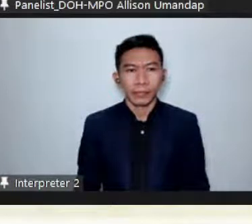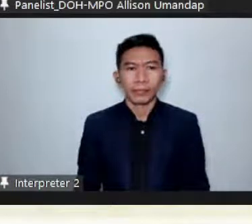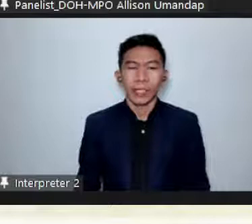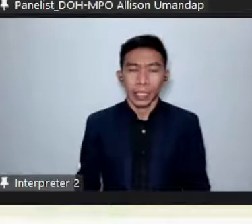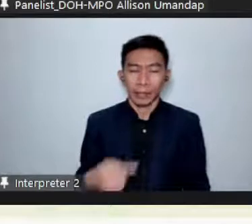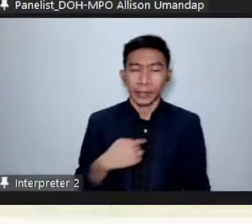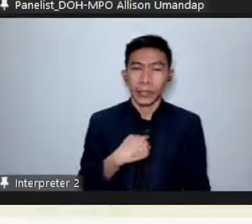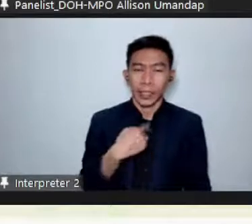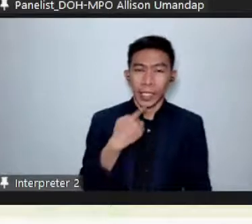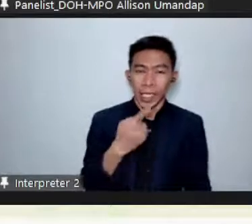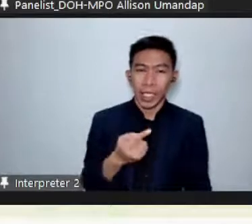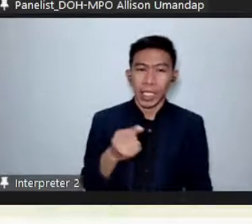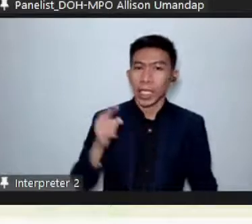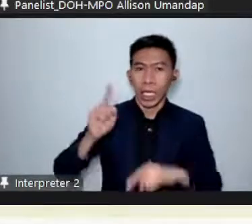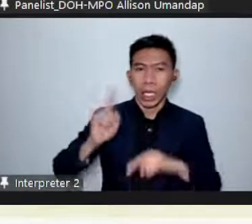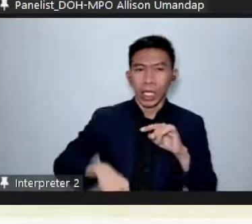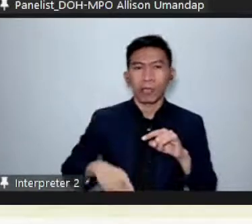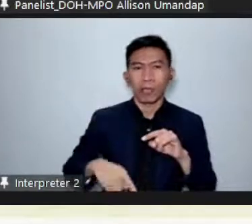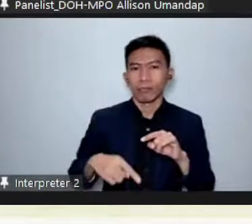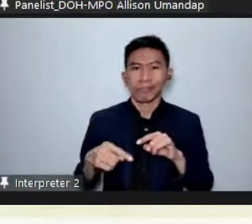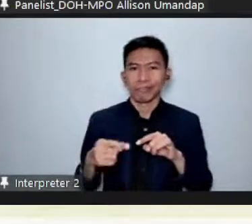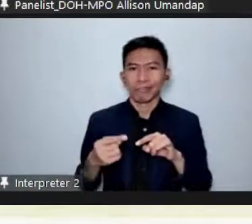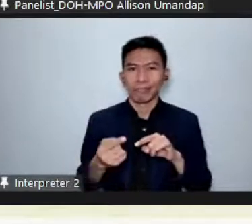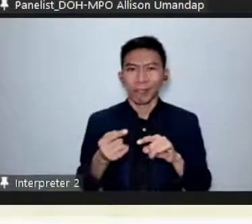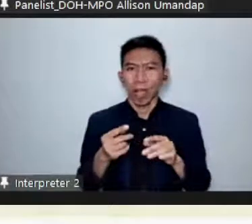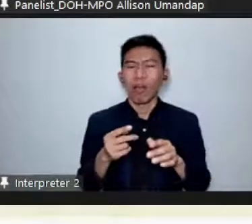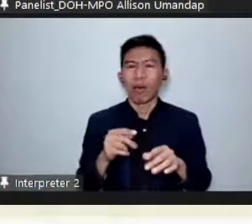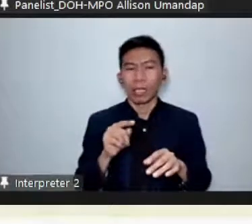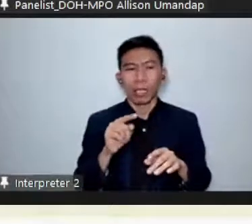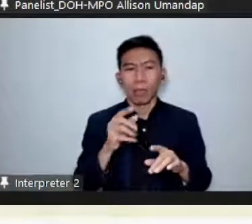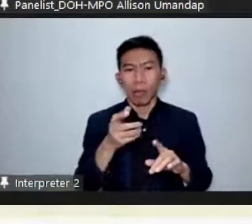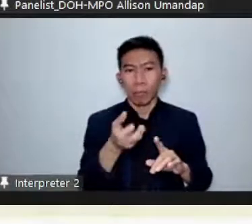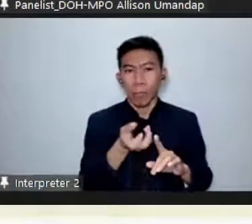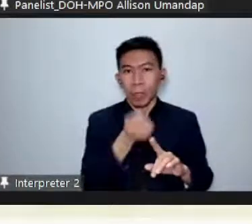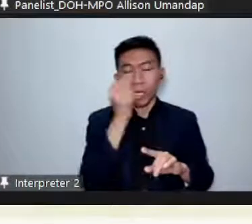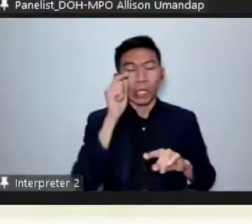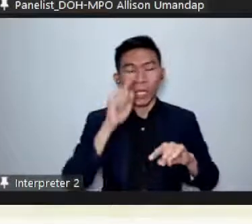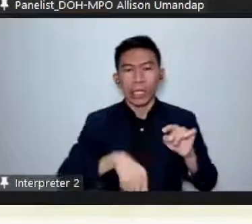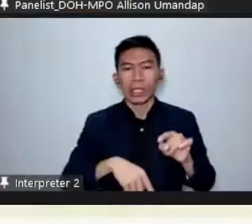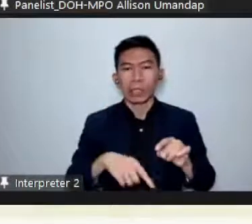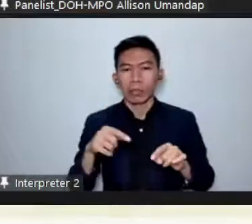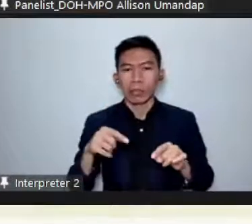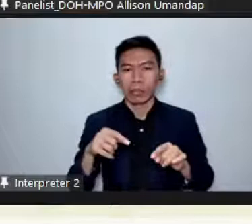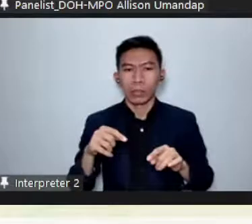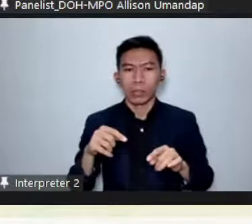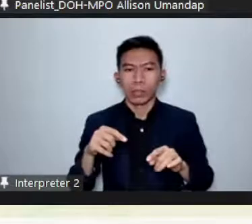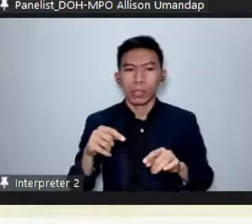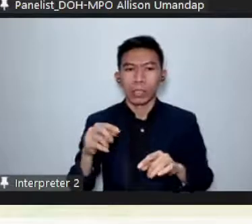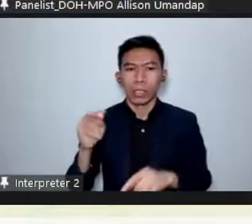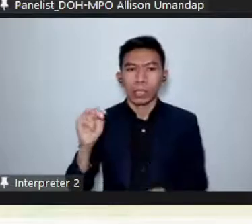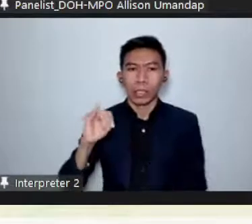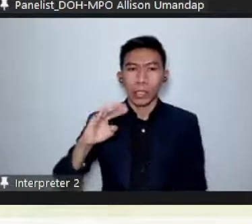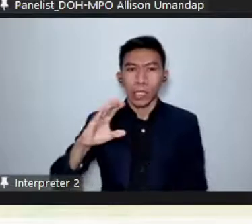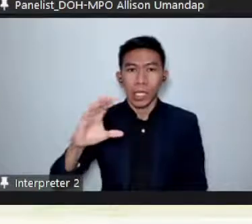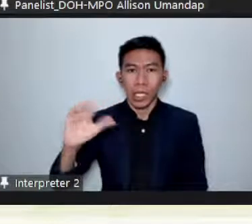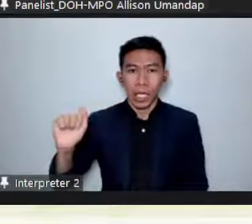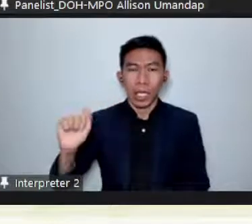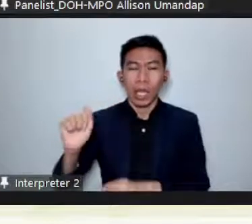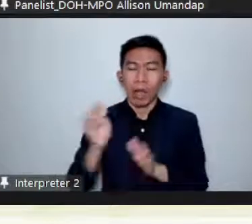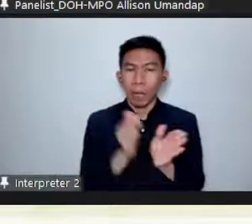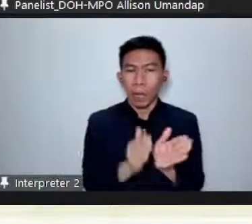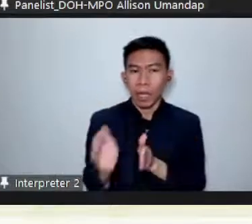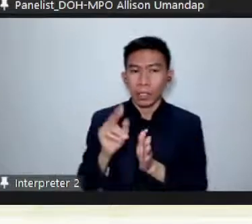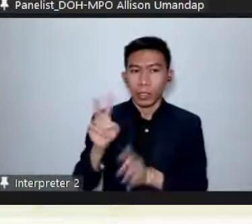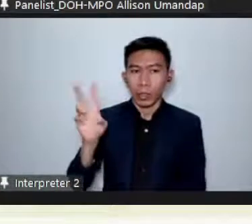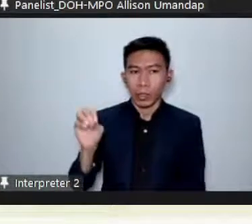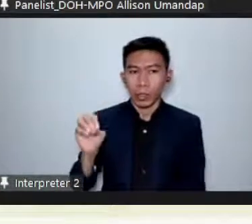I said that we cannot do this at all. We cannot, we cannot implement the NICC strategic plan